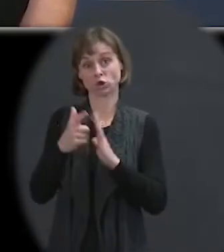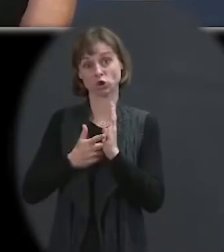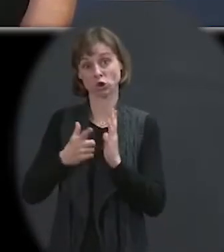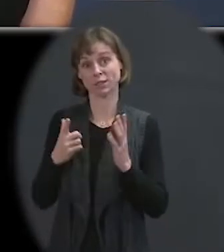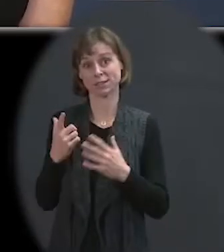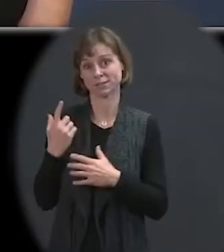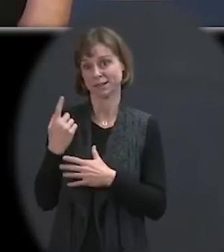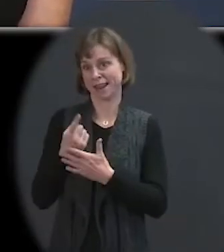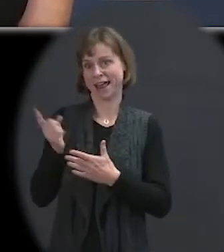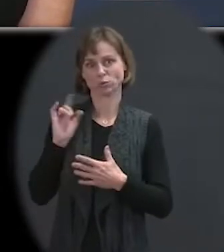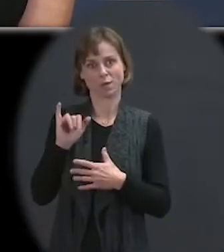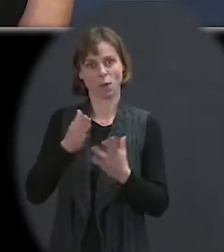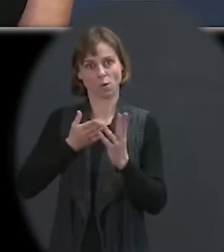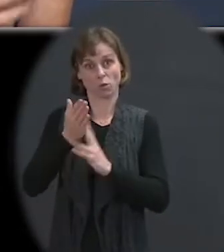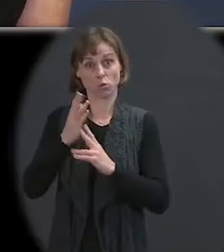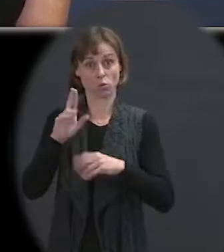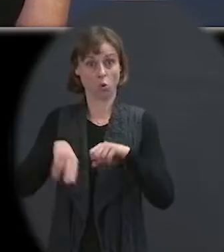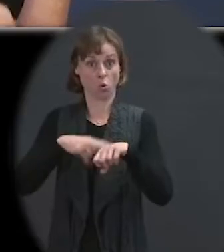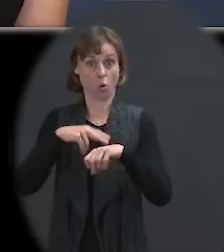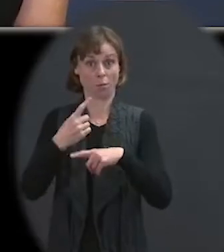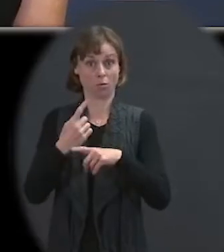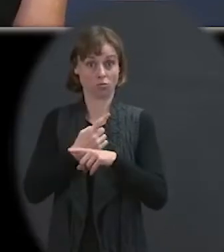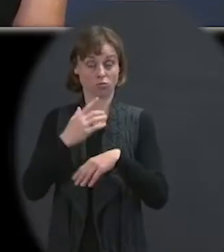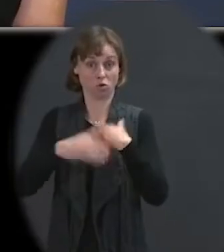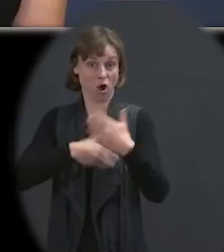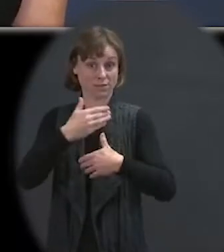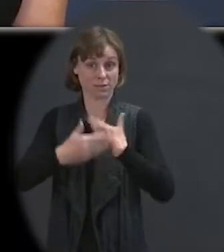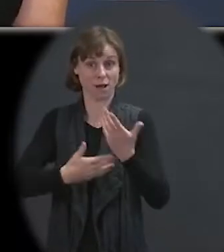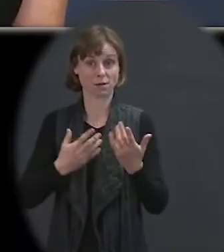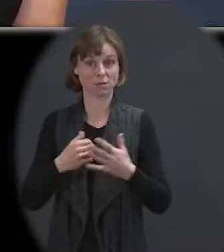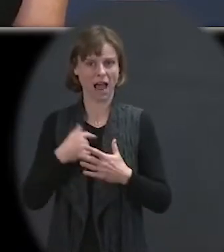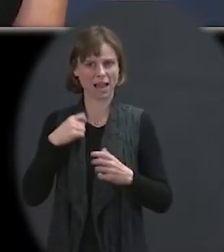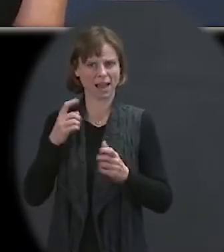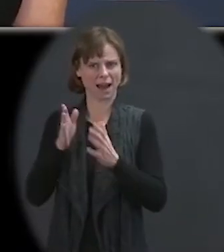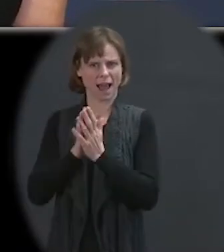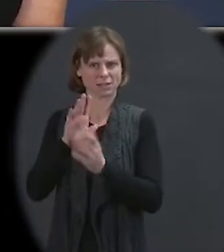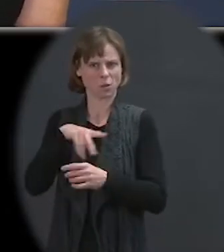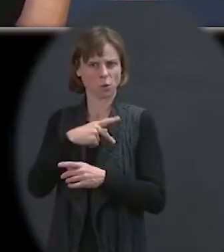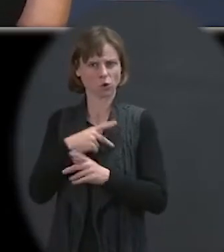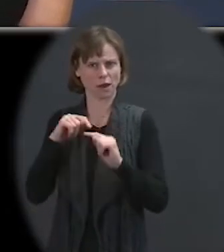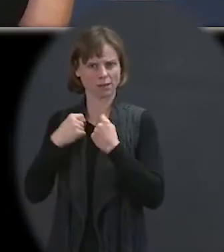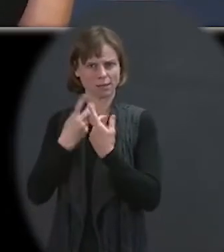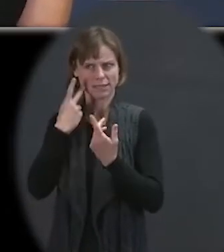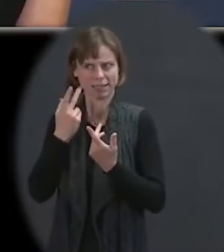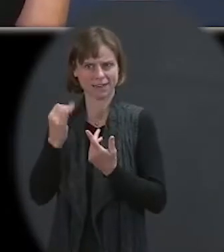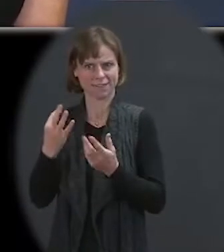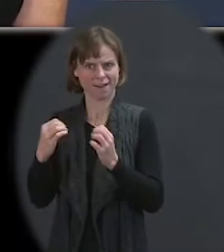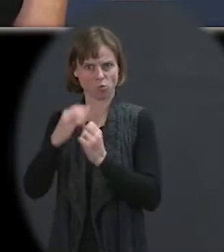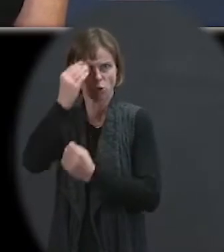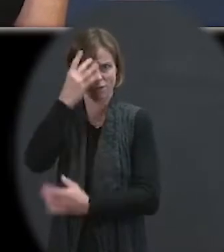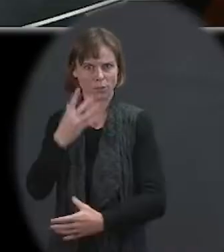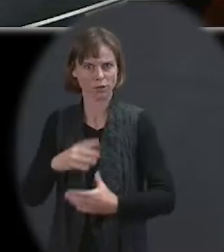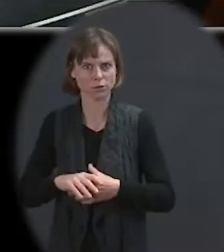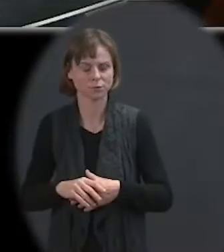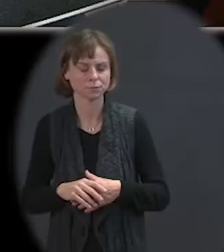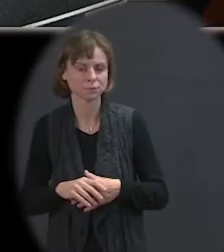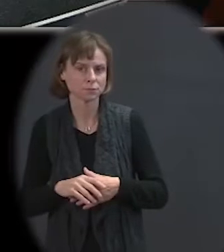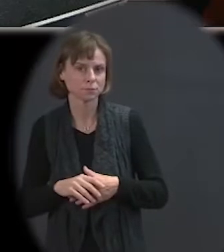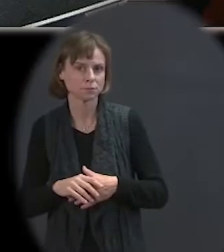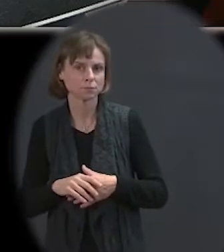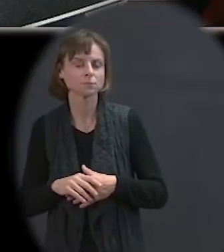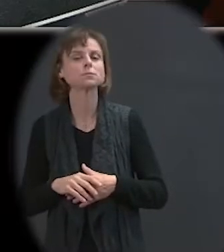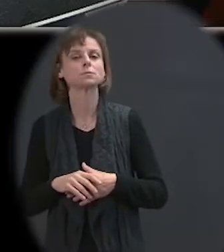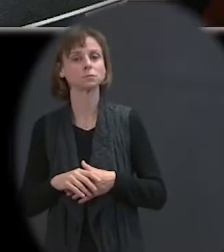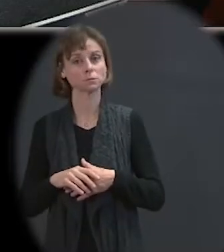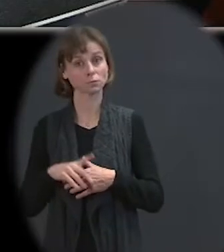through a normal process, but I can certainly talk to our personnel team and see if there's more on that front. And another one, one of the